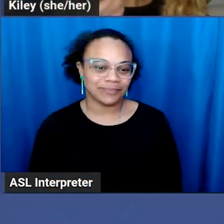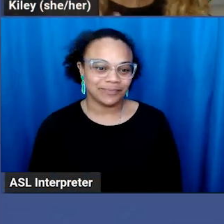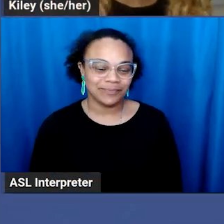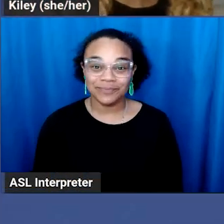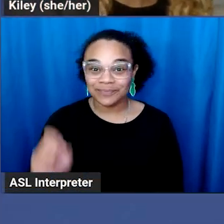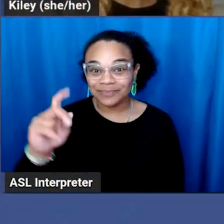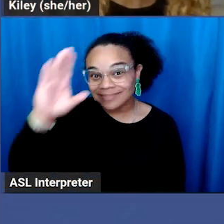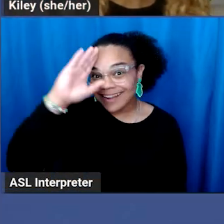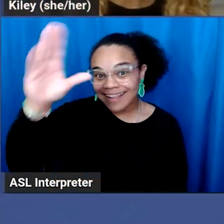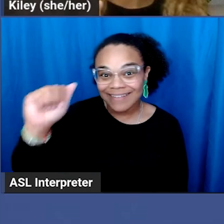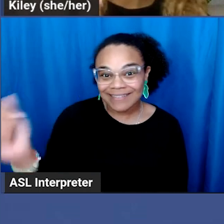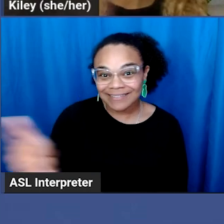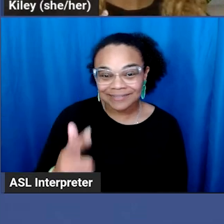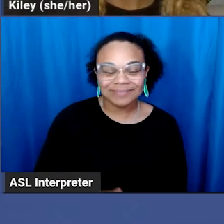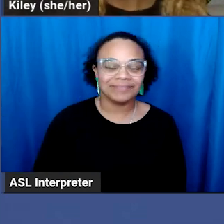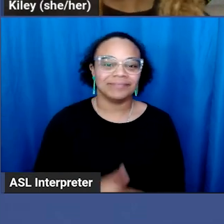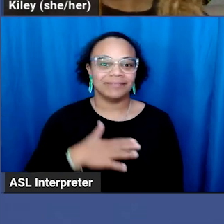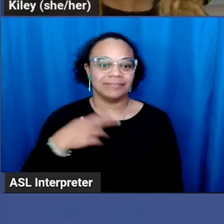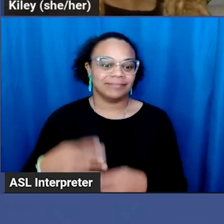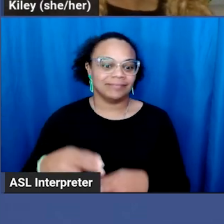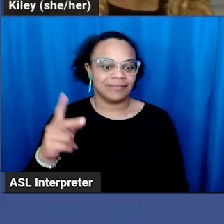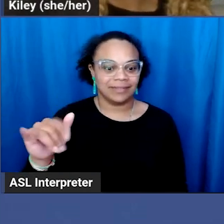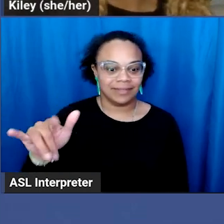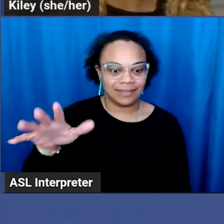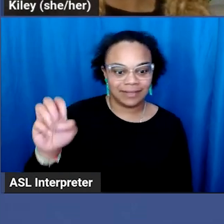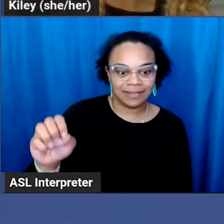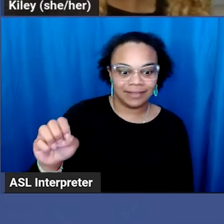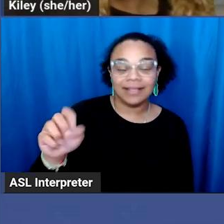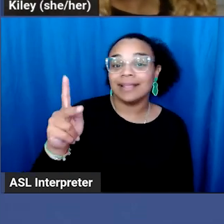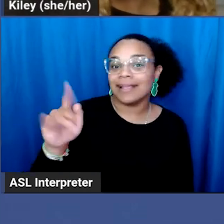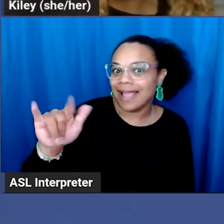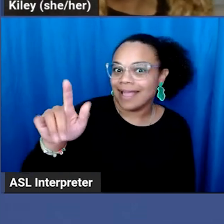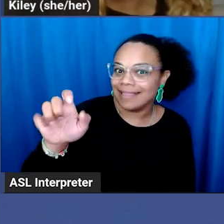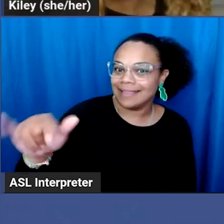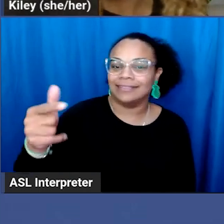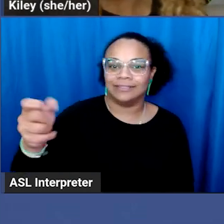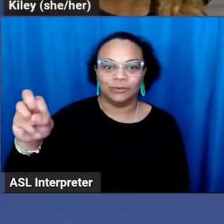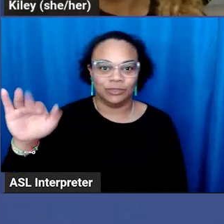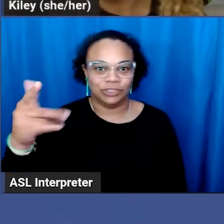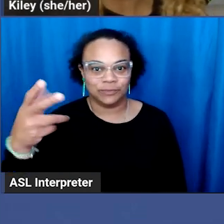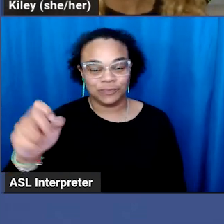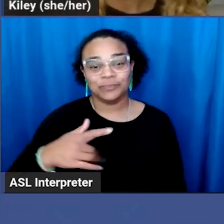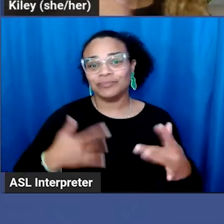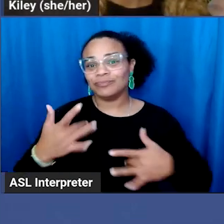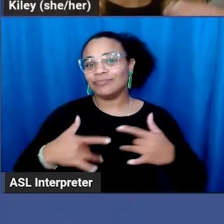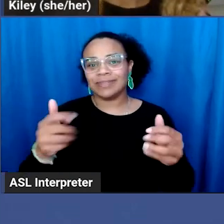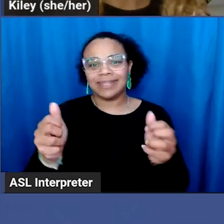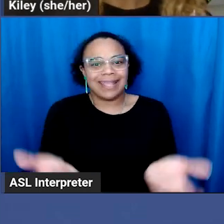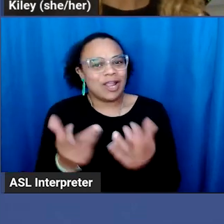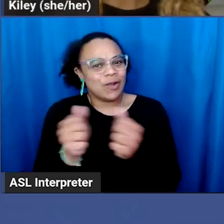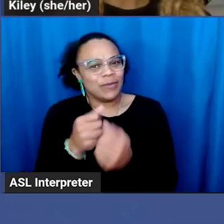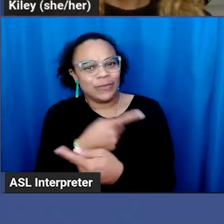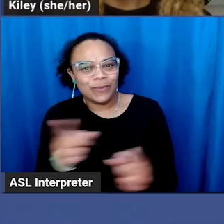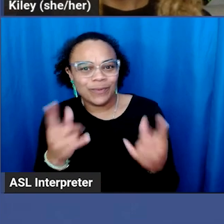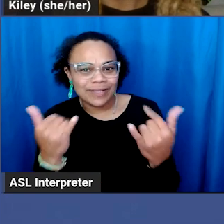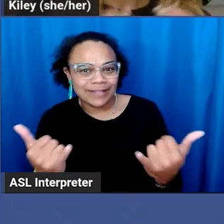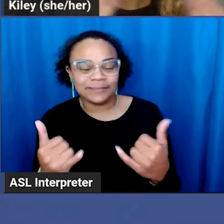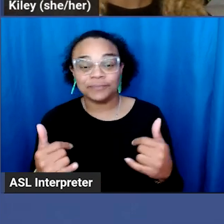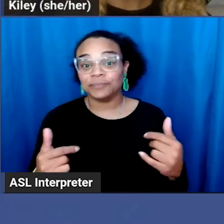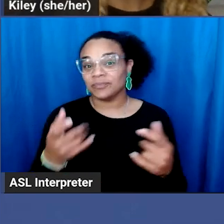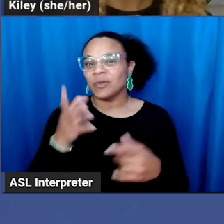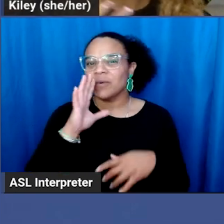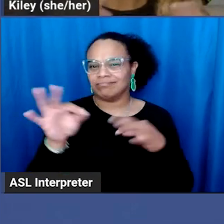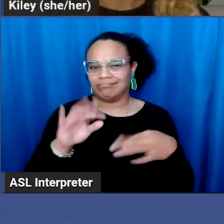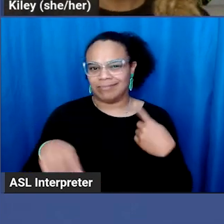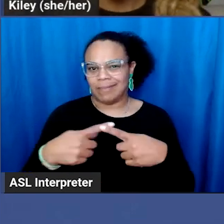All right, so hi everyone. My name is Kylie George, and I'm super thrilled to be here with all of you today. So a little bit about me. I'm